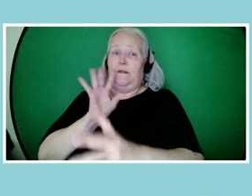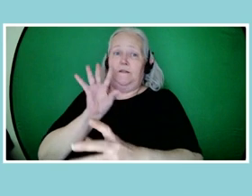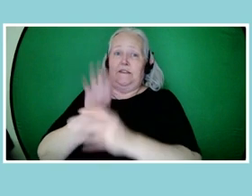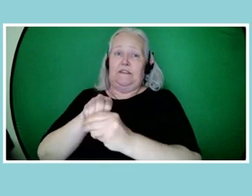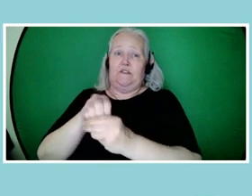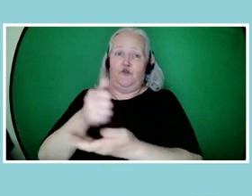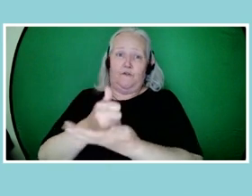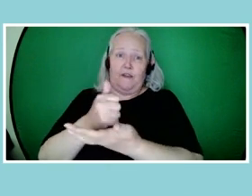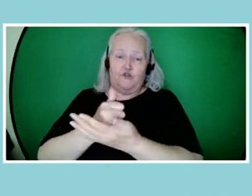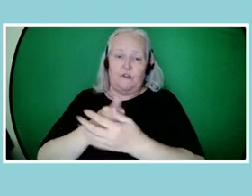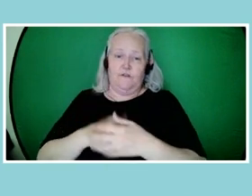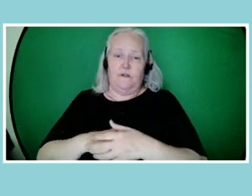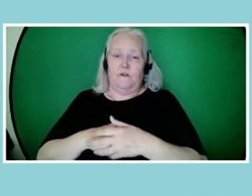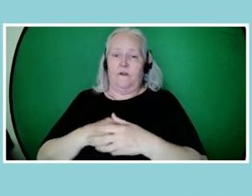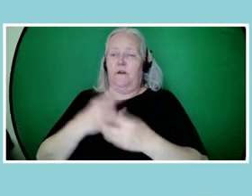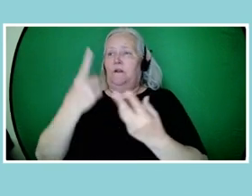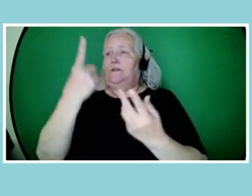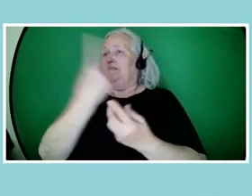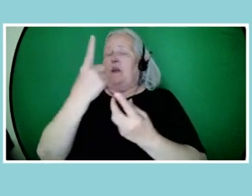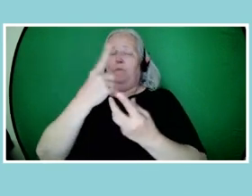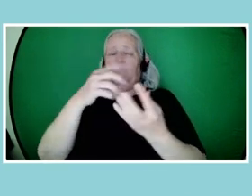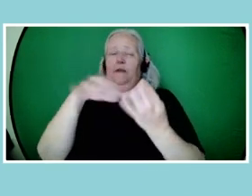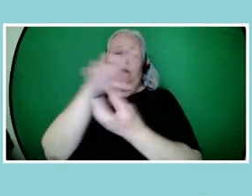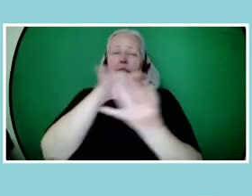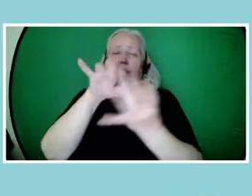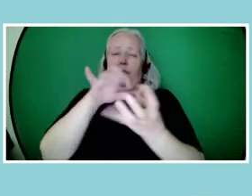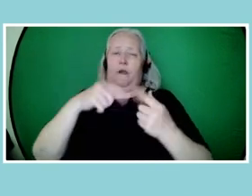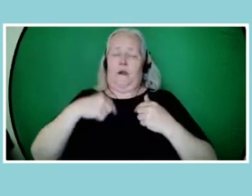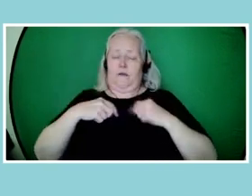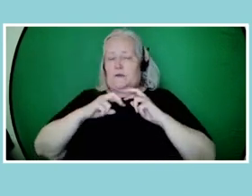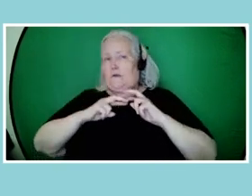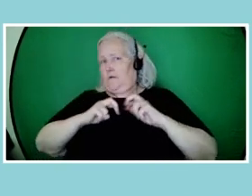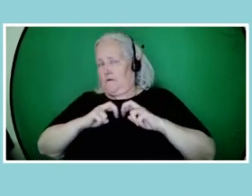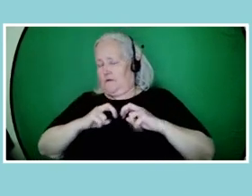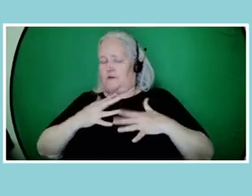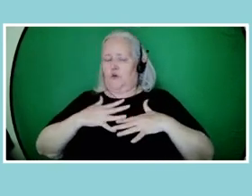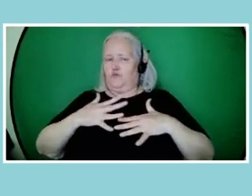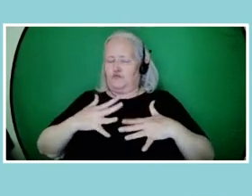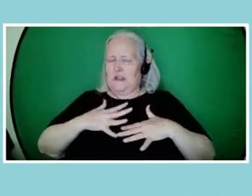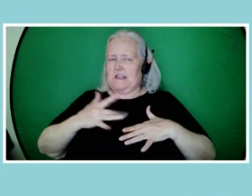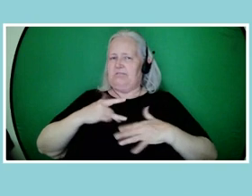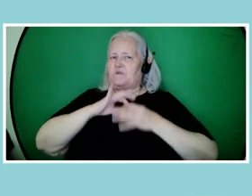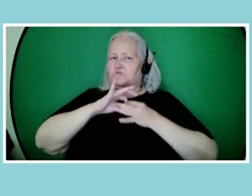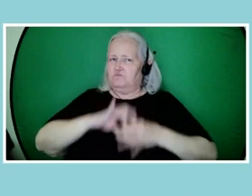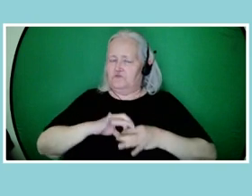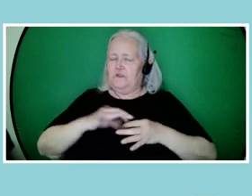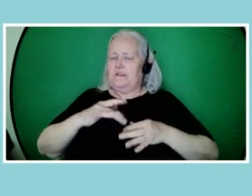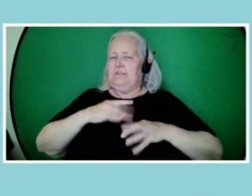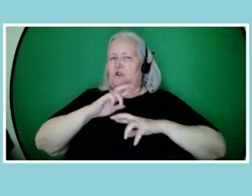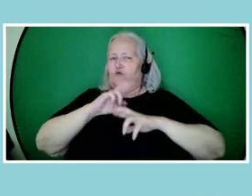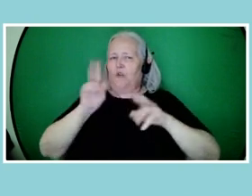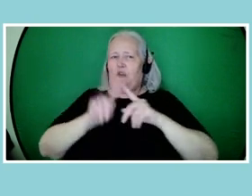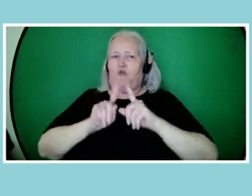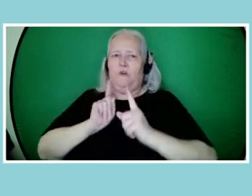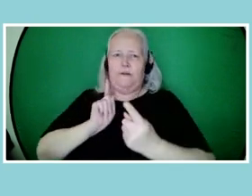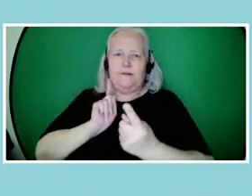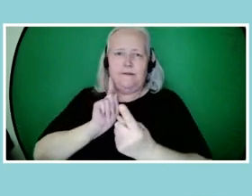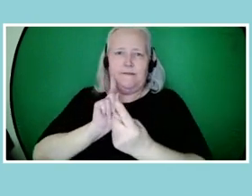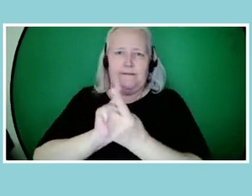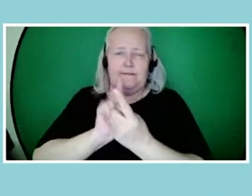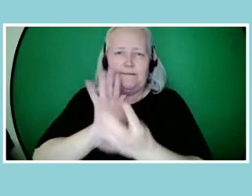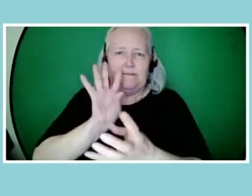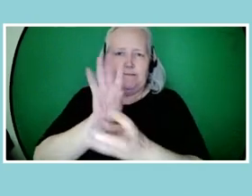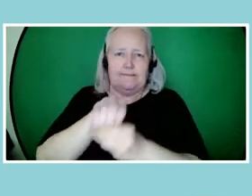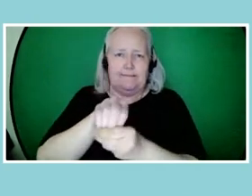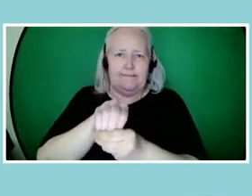is happening. I have assessed myself. I'm breathing. I'm grounded. I'm ready to intervene and to interrupt.